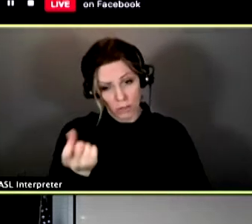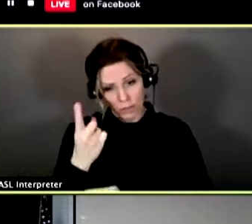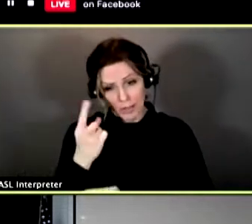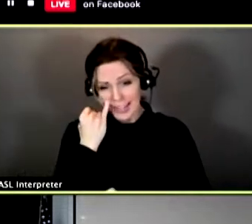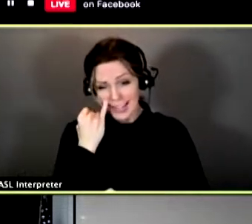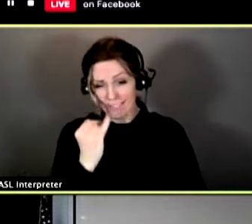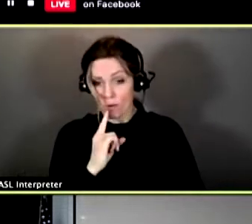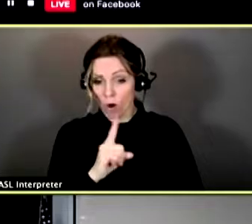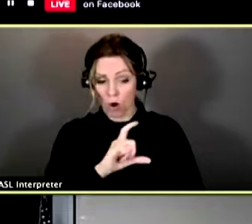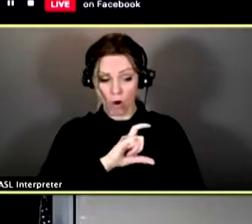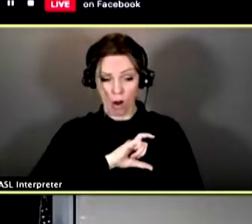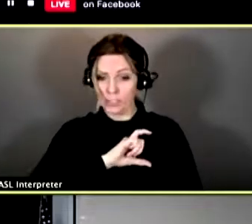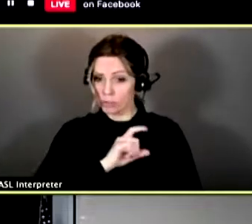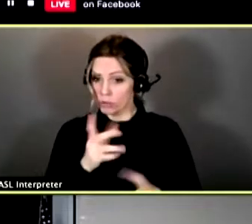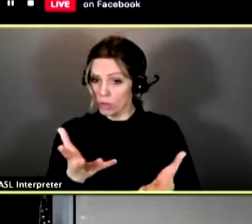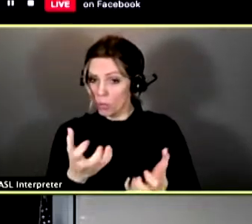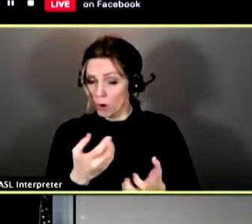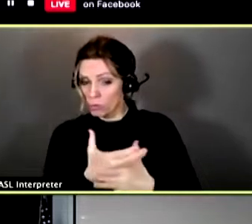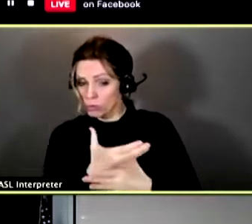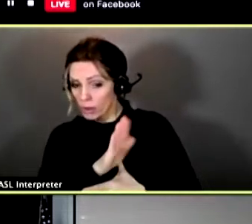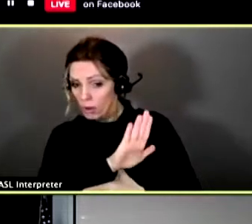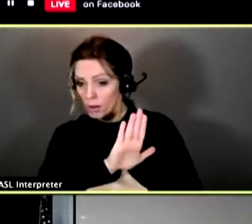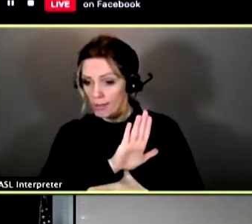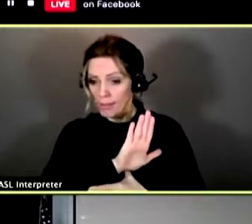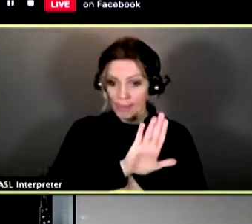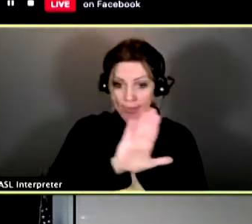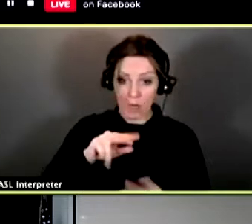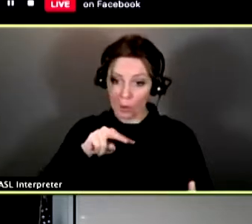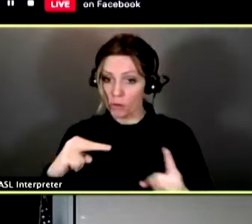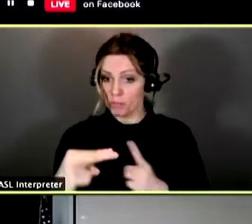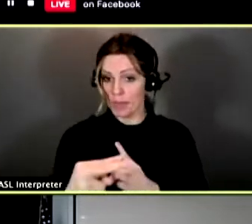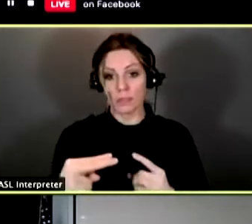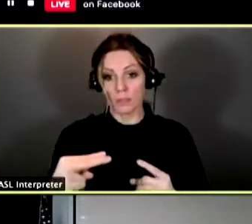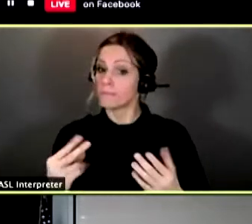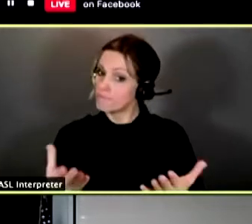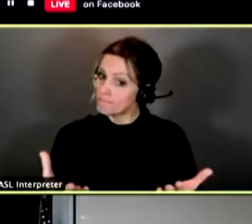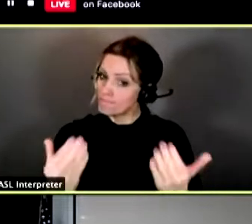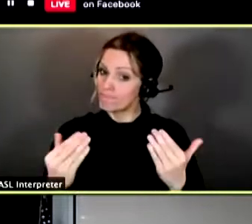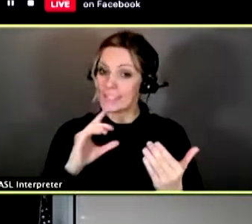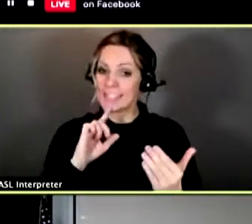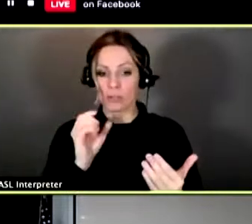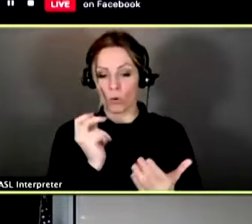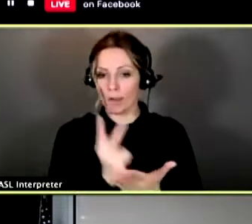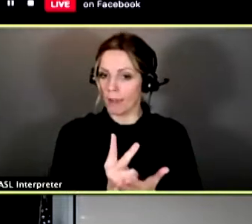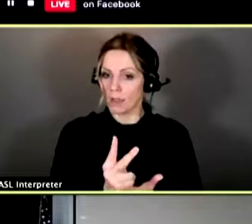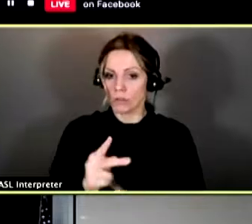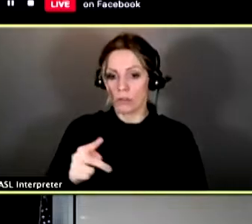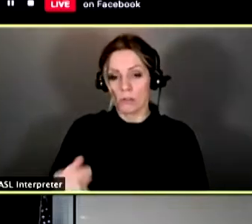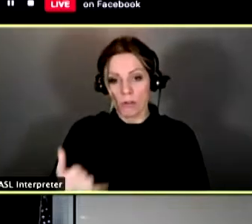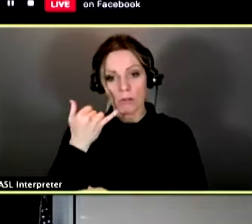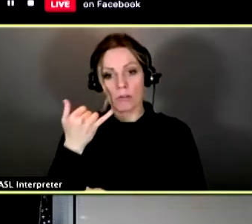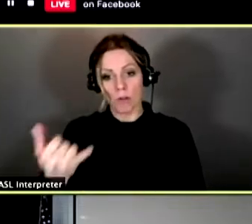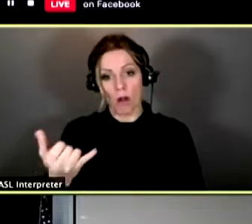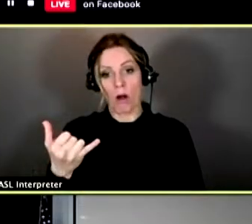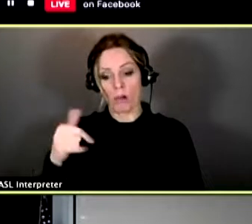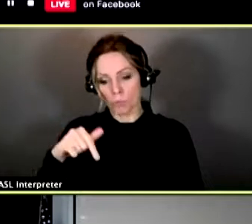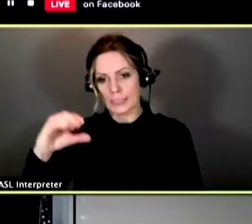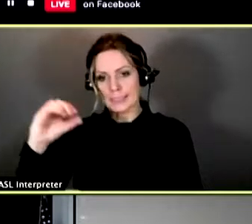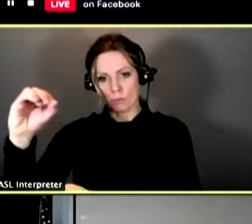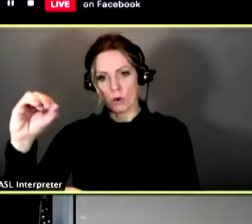officers who would like to share their own perspective, it is okay to do that as well. You can press zero after you've called in and speak, or you can